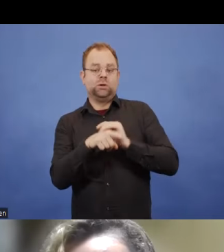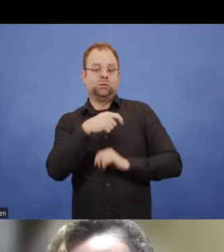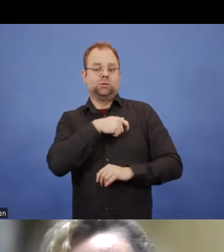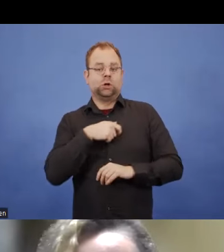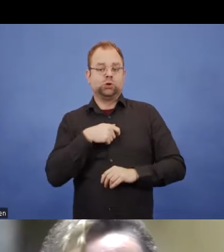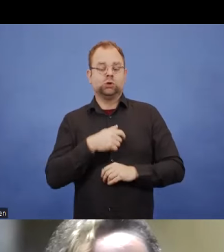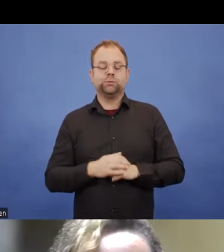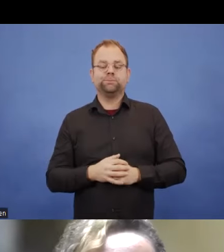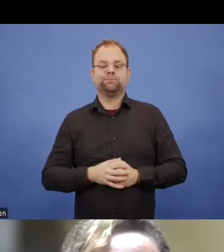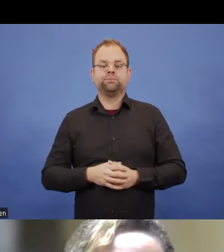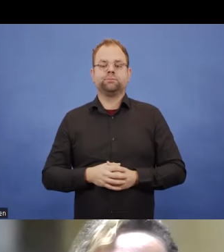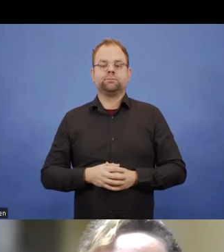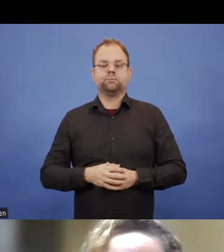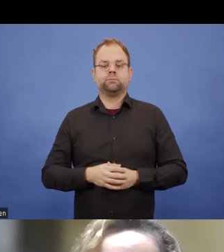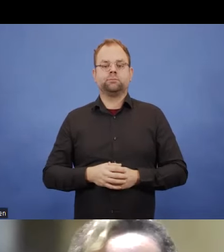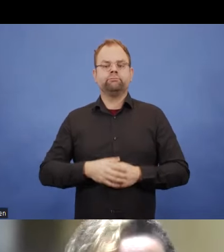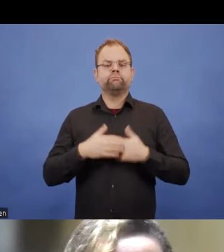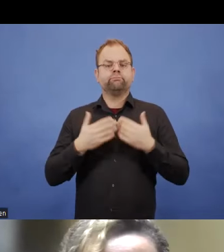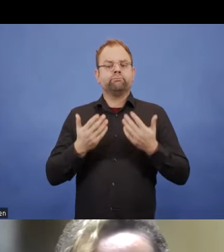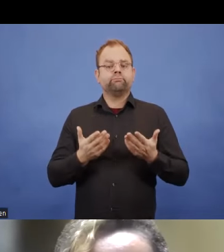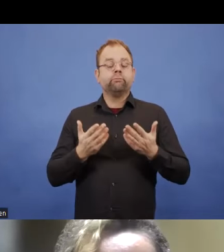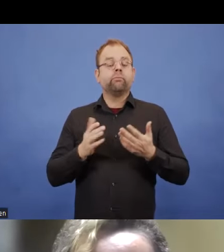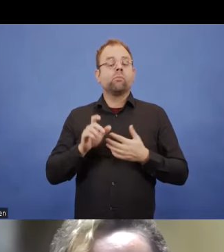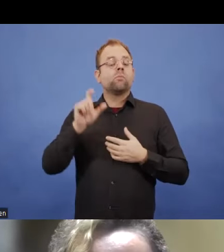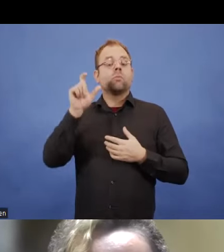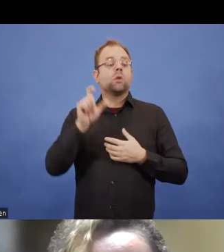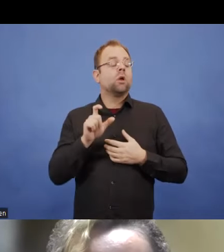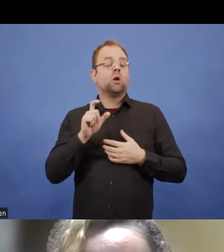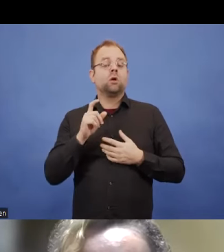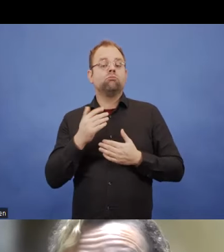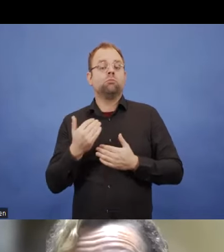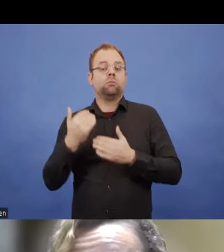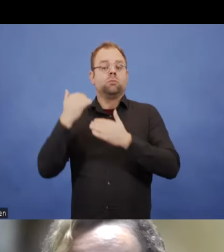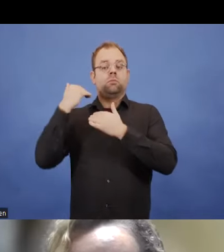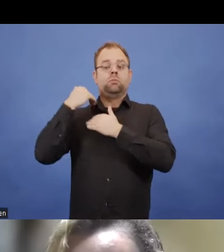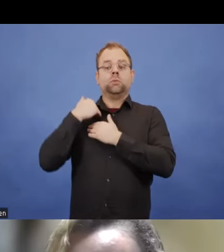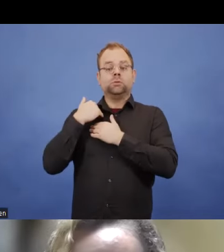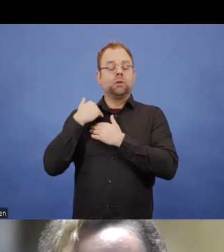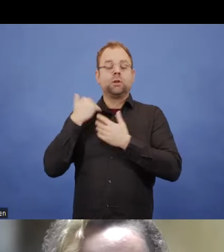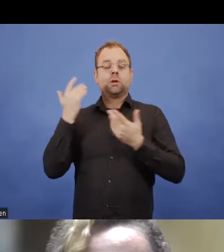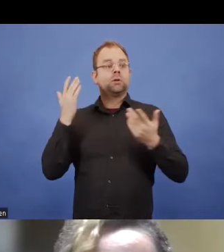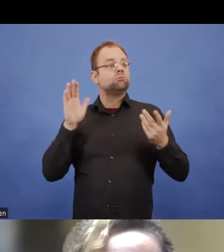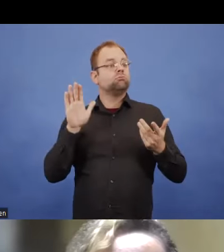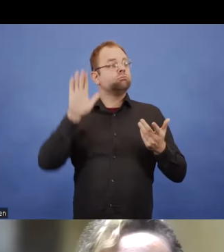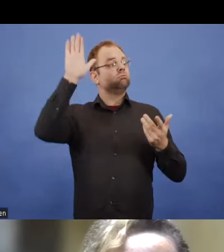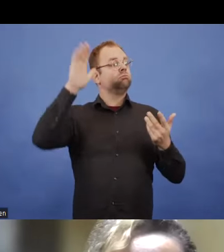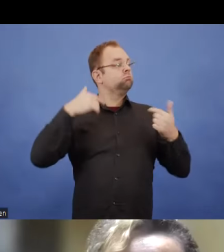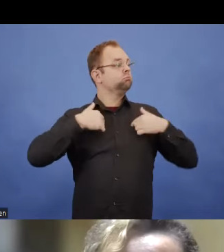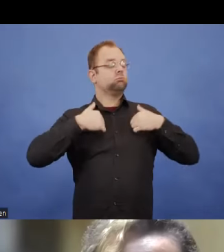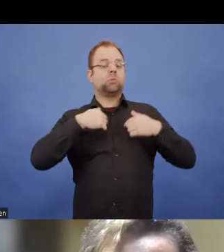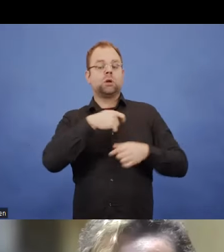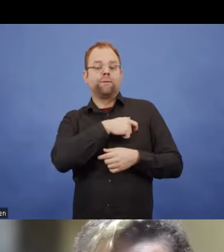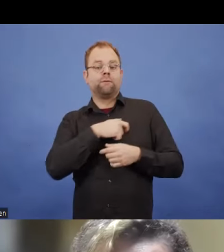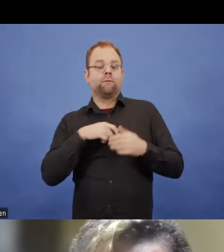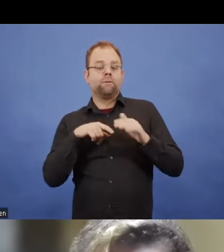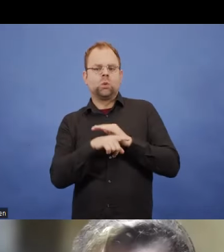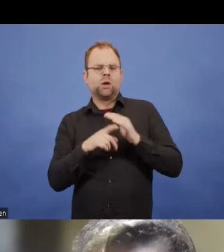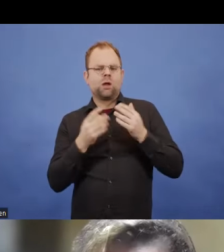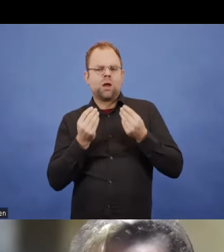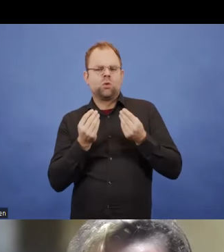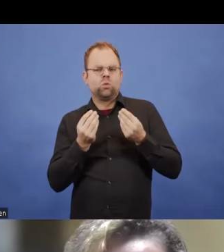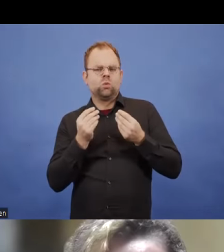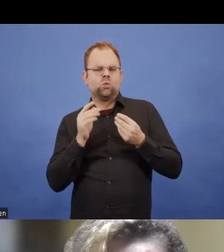country because they're facing some form of harm, they went to another country, they've